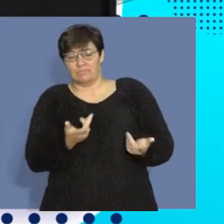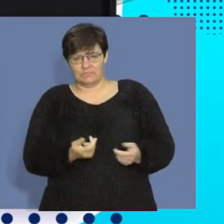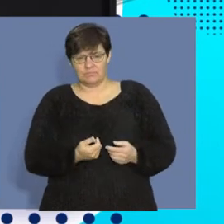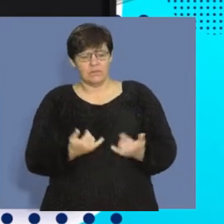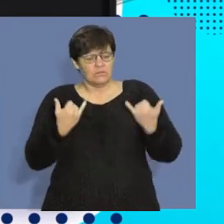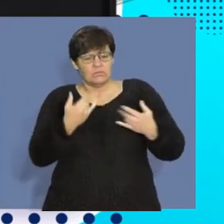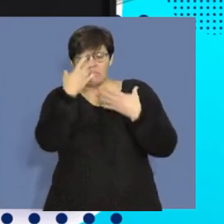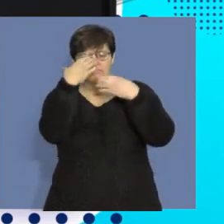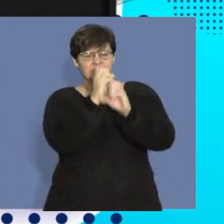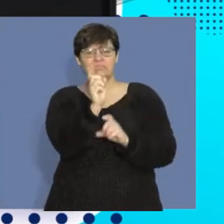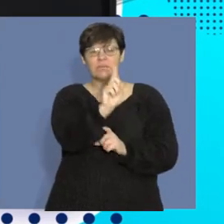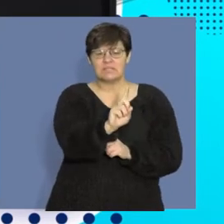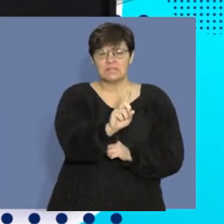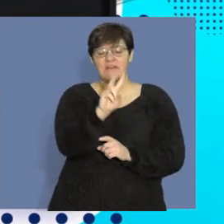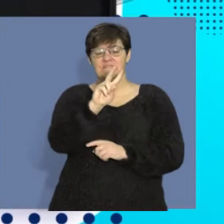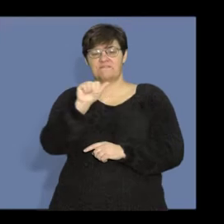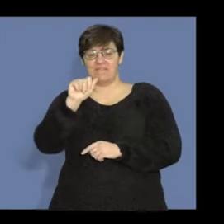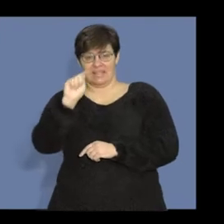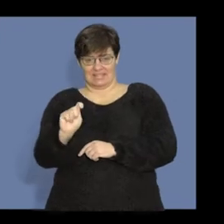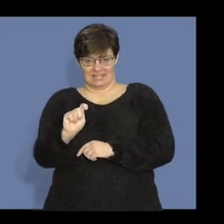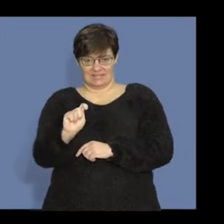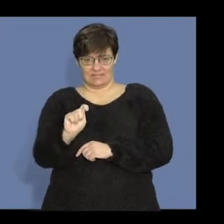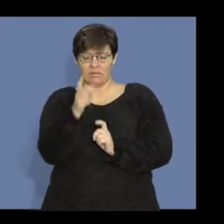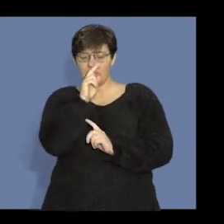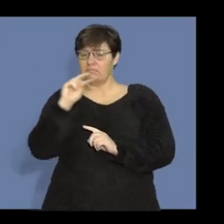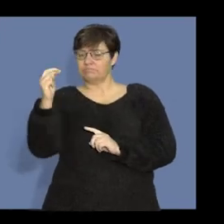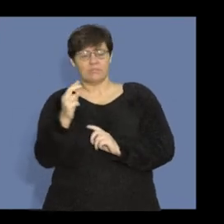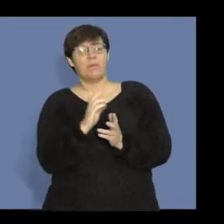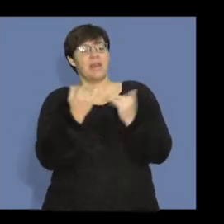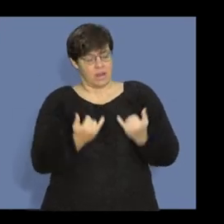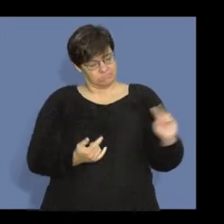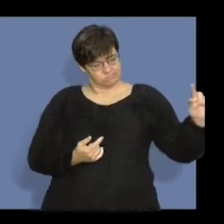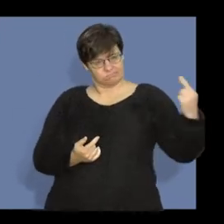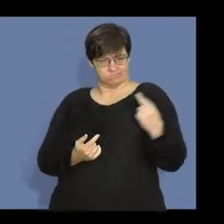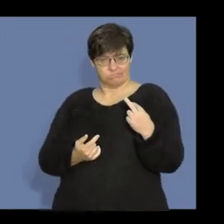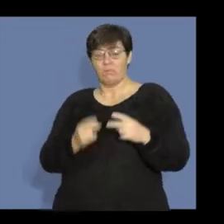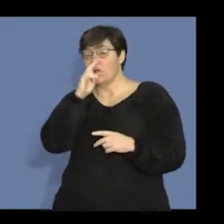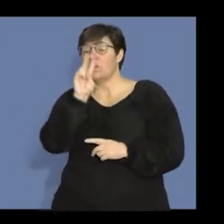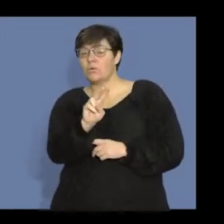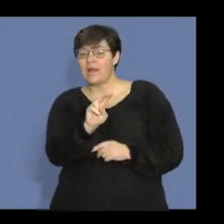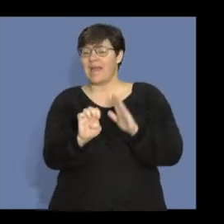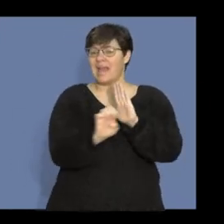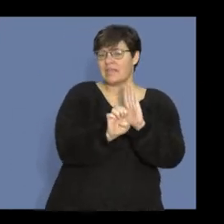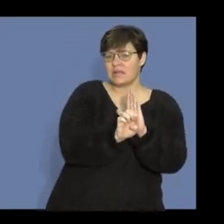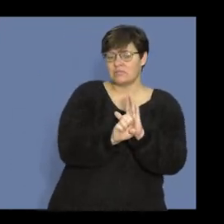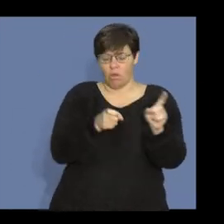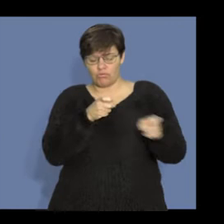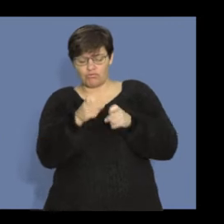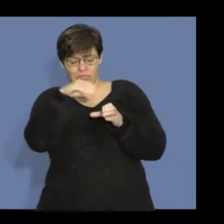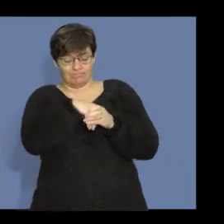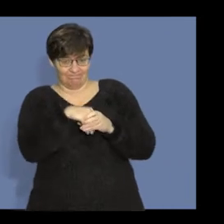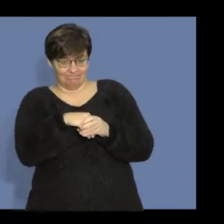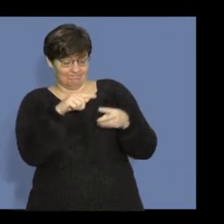VAT today because we're looking at VAT with respect to ethics and internal control,